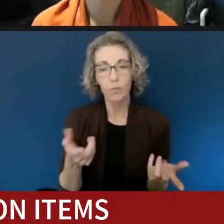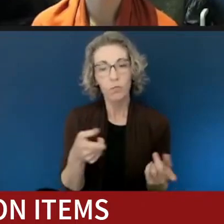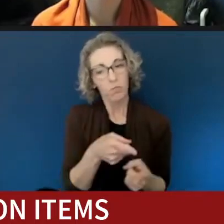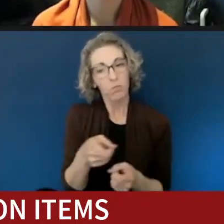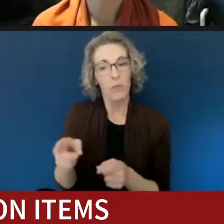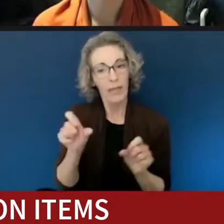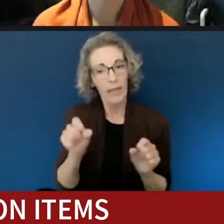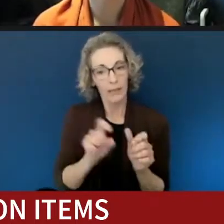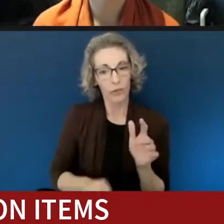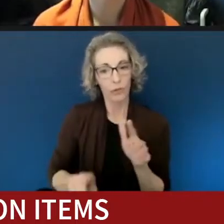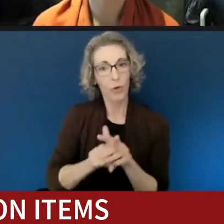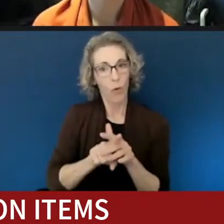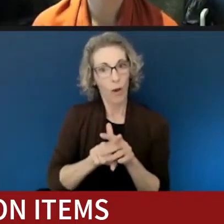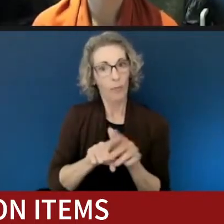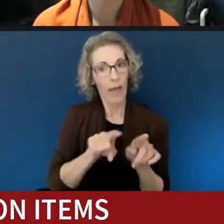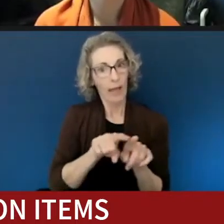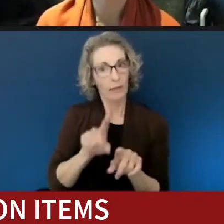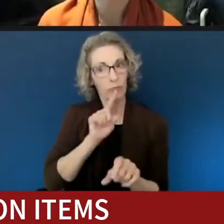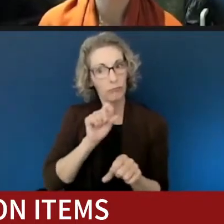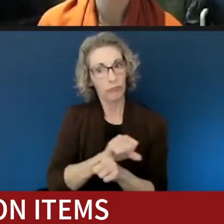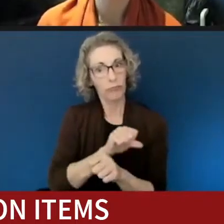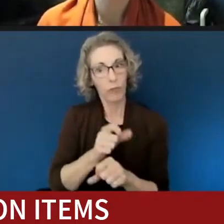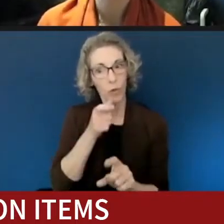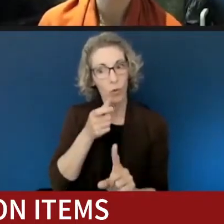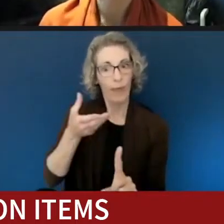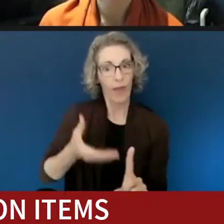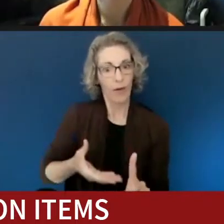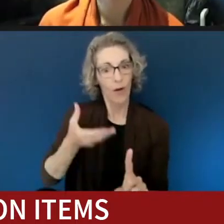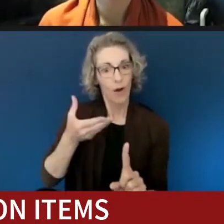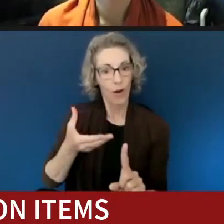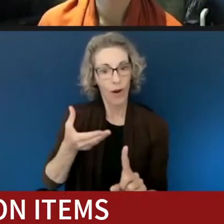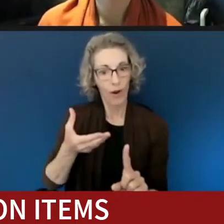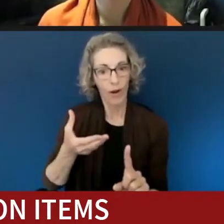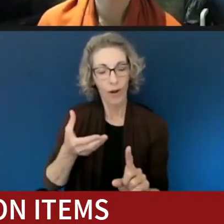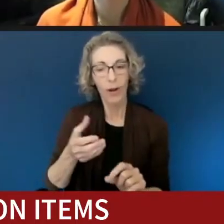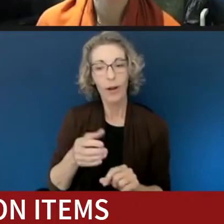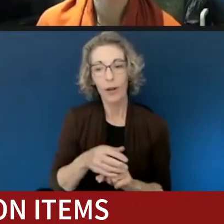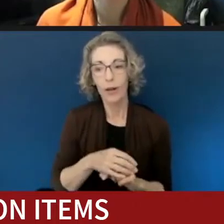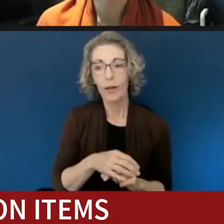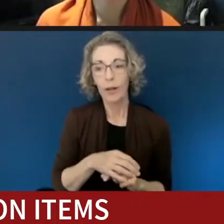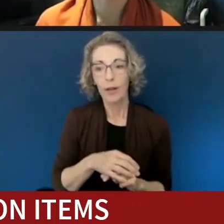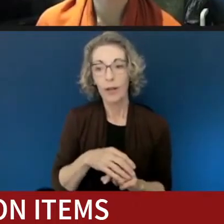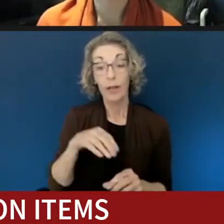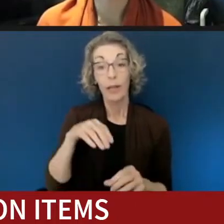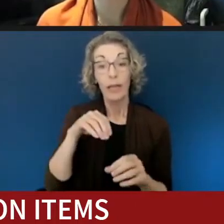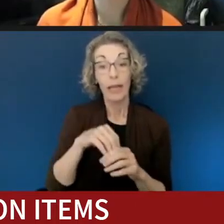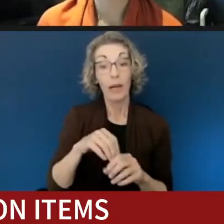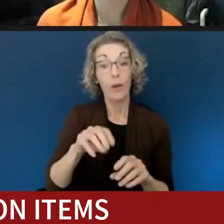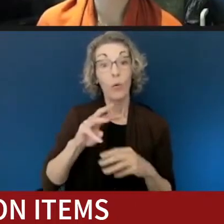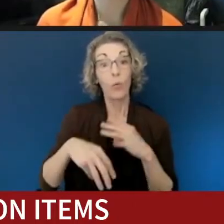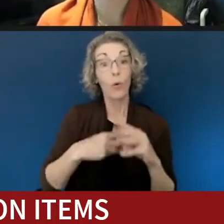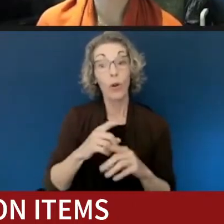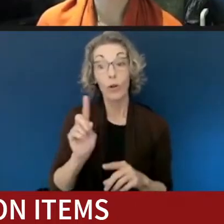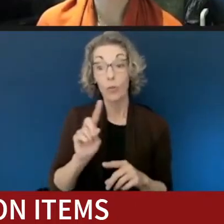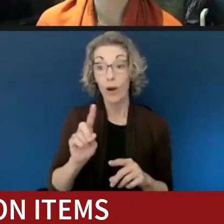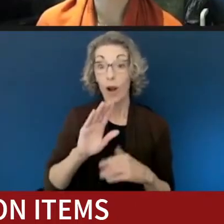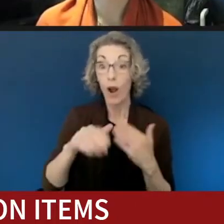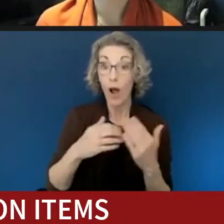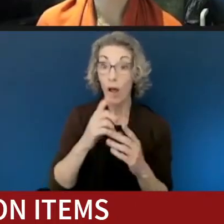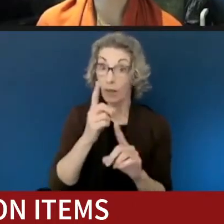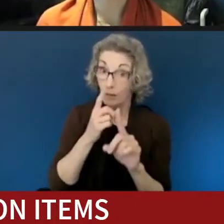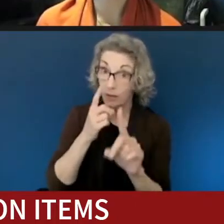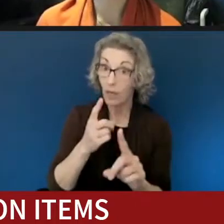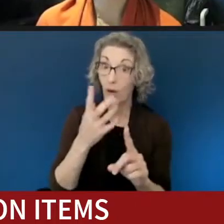true authentic selves, which is, I think, a world we're hopefully all striving towards, slowly but surely